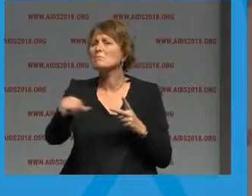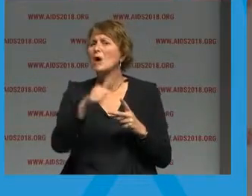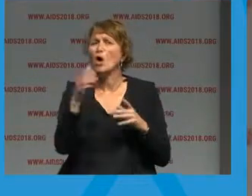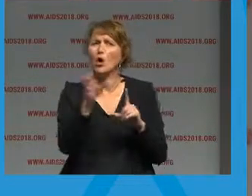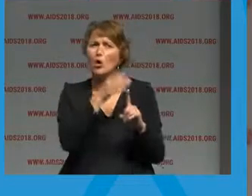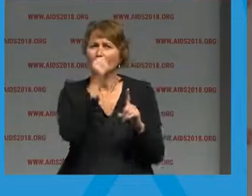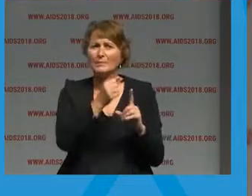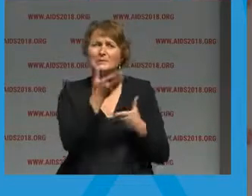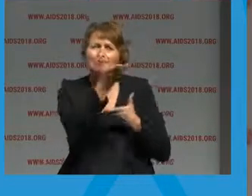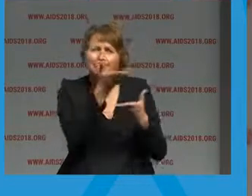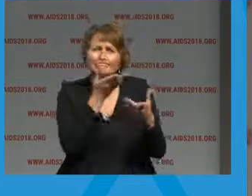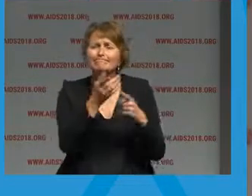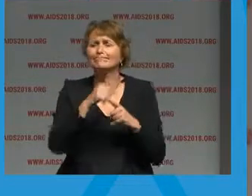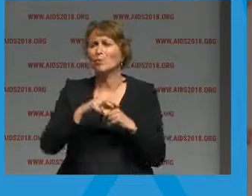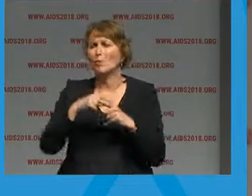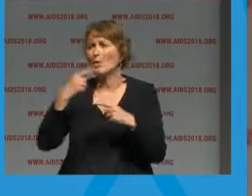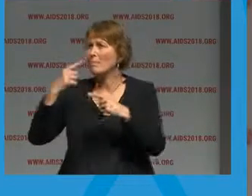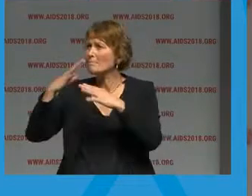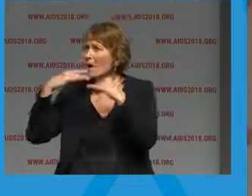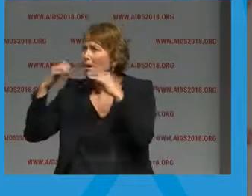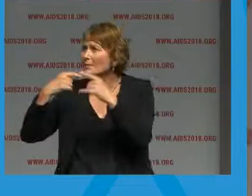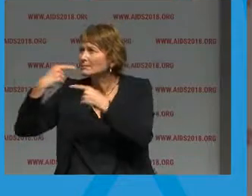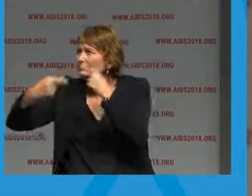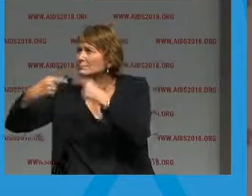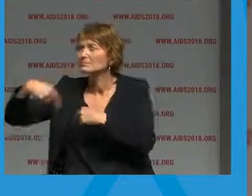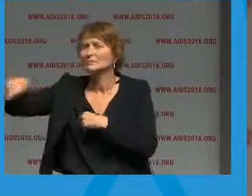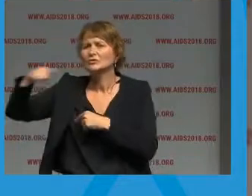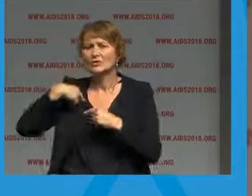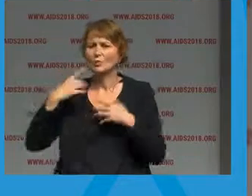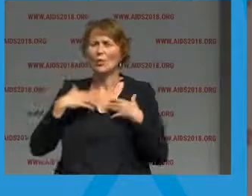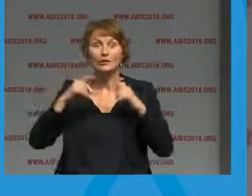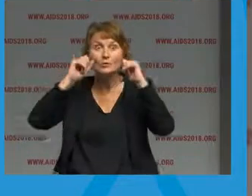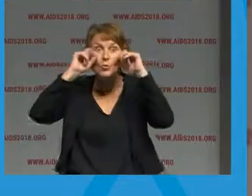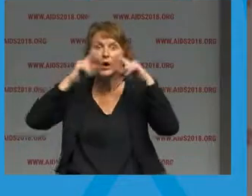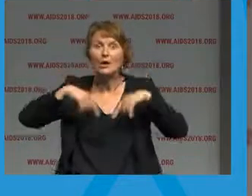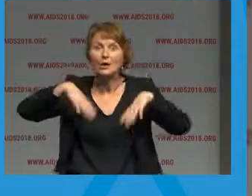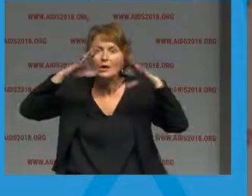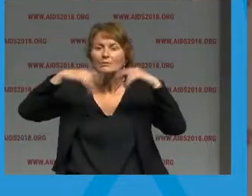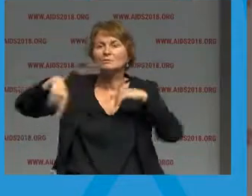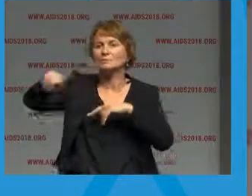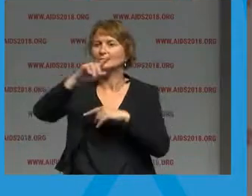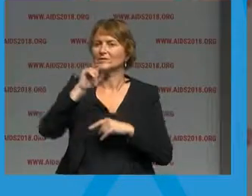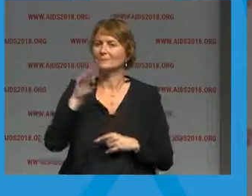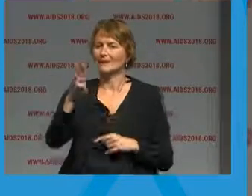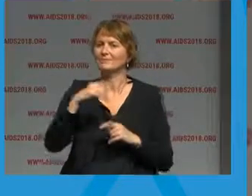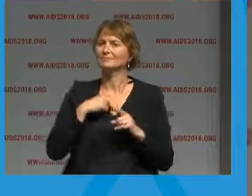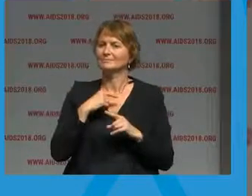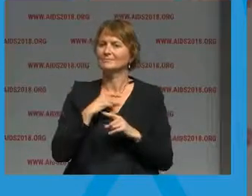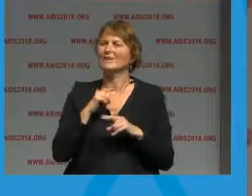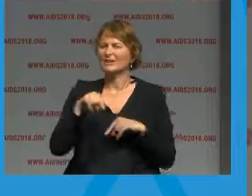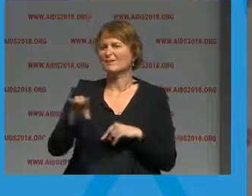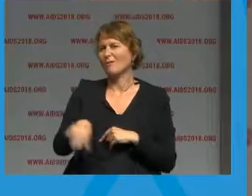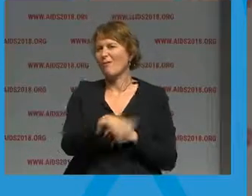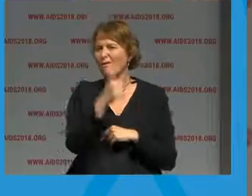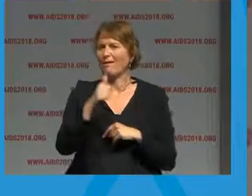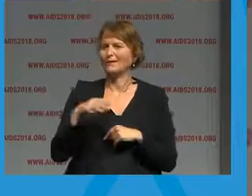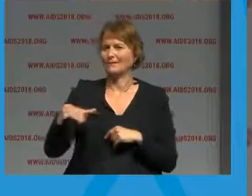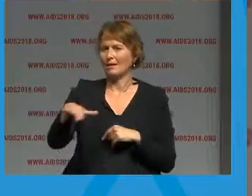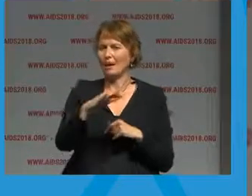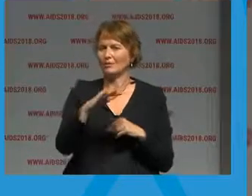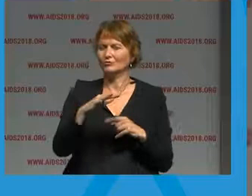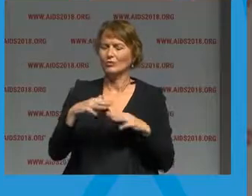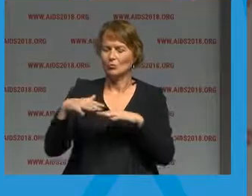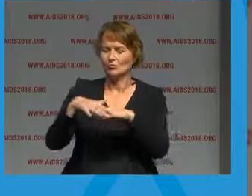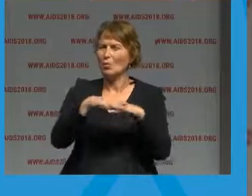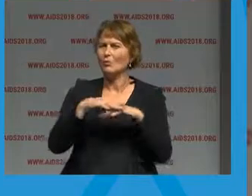to raise TB awareness. She's also the co-founder of Touched by TB, the national coalition in TB of people affected